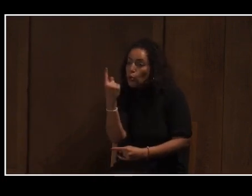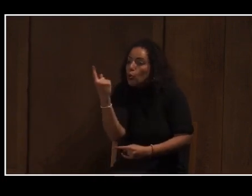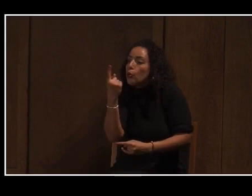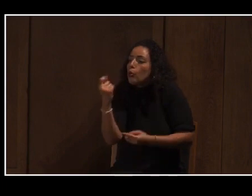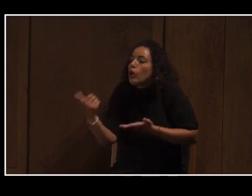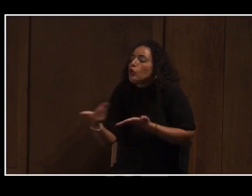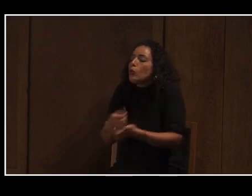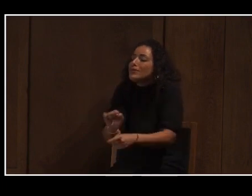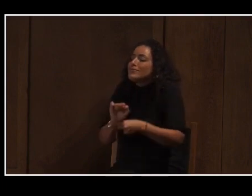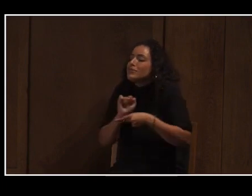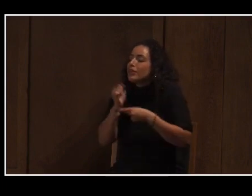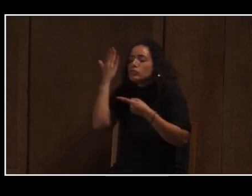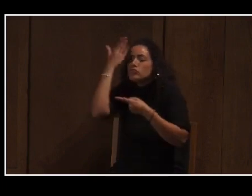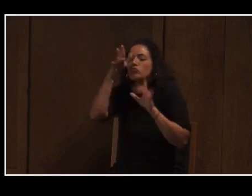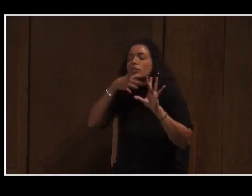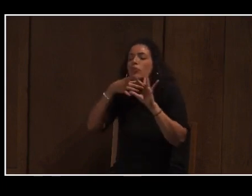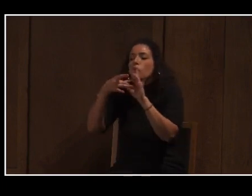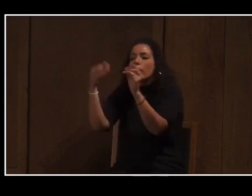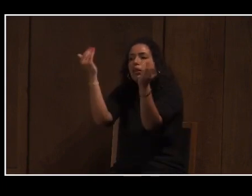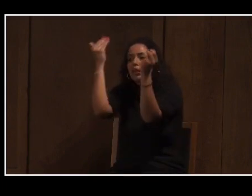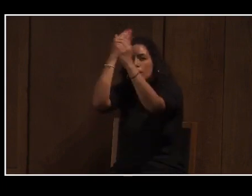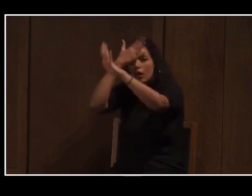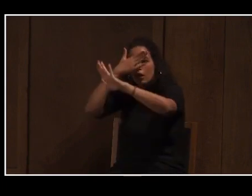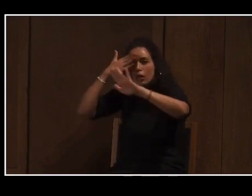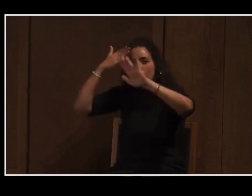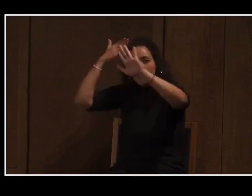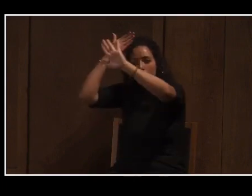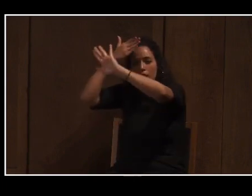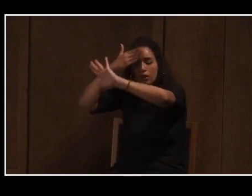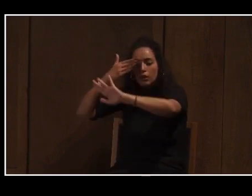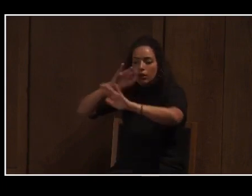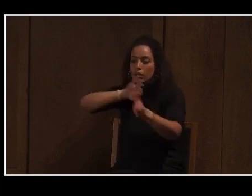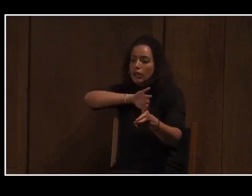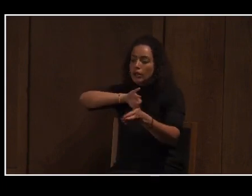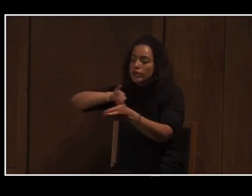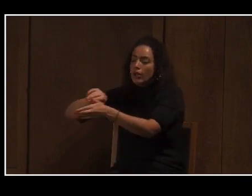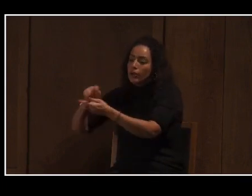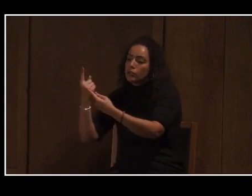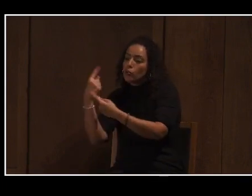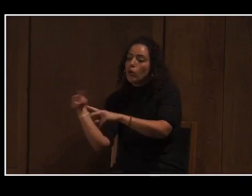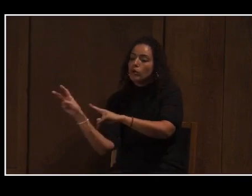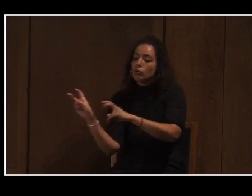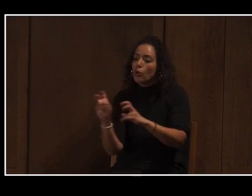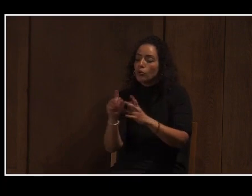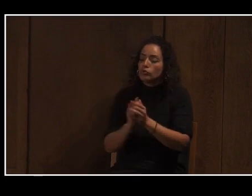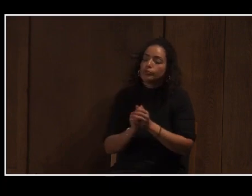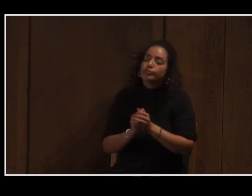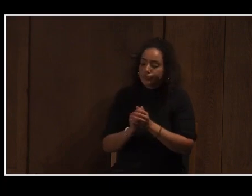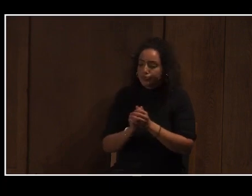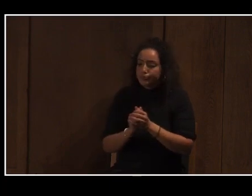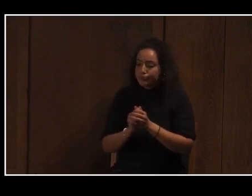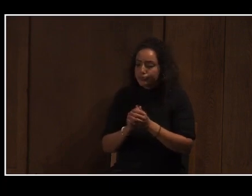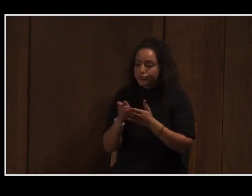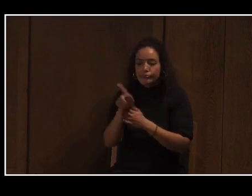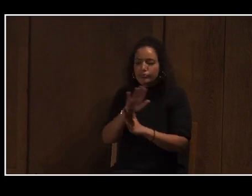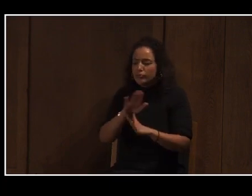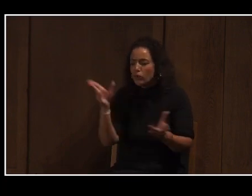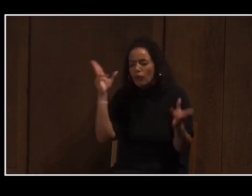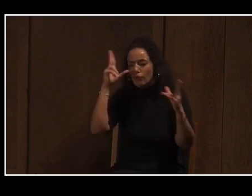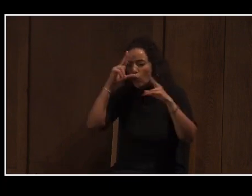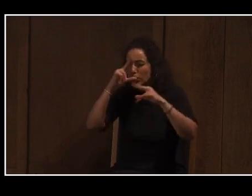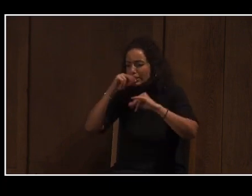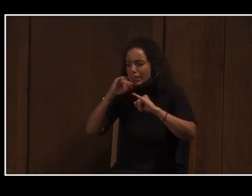And I leave you this from Black Liturgies, a quote from John Edgar Wideman, do not fall asleep in your enemy's dream.